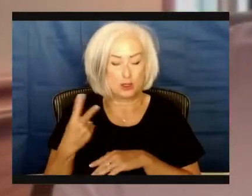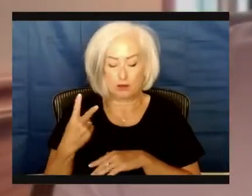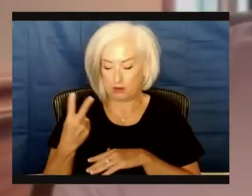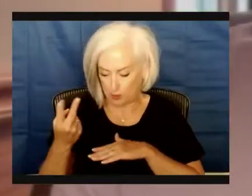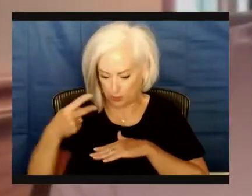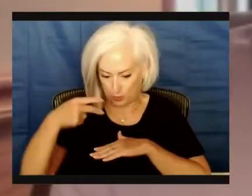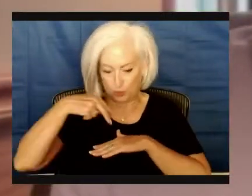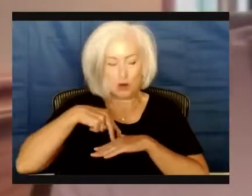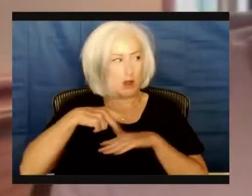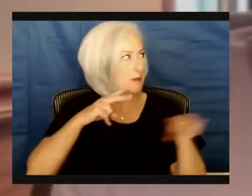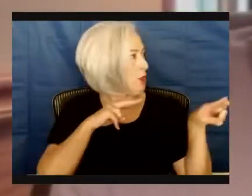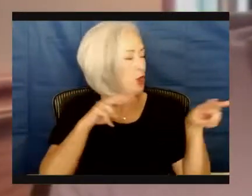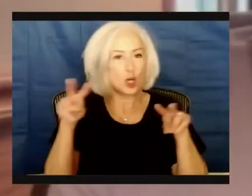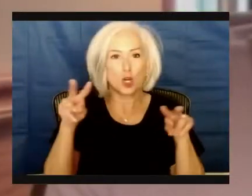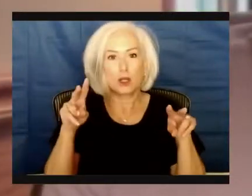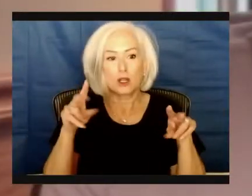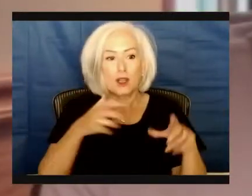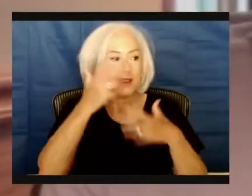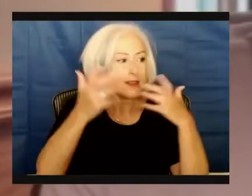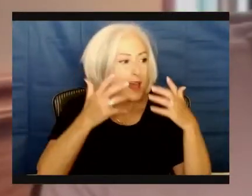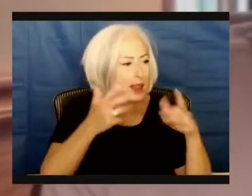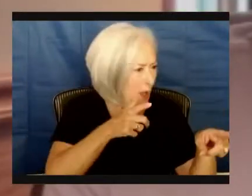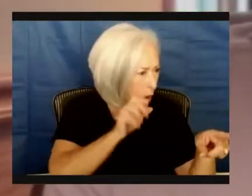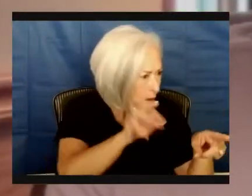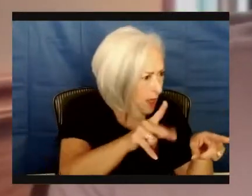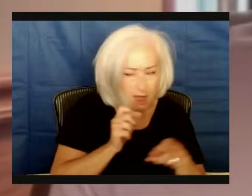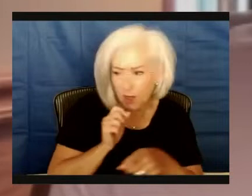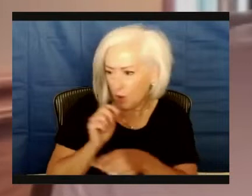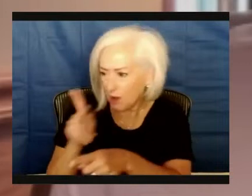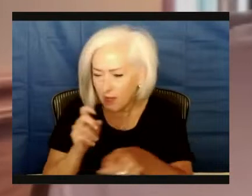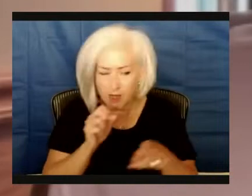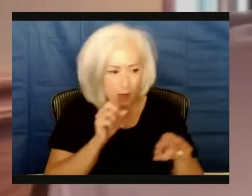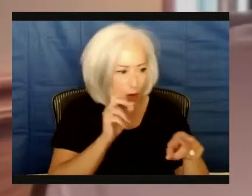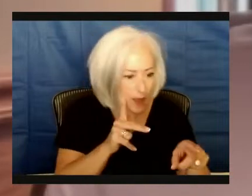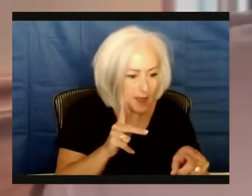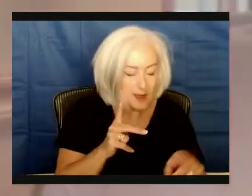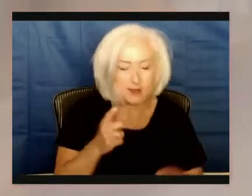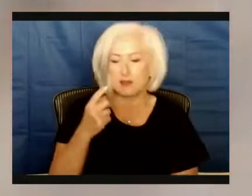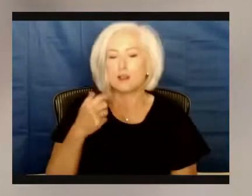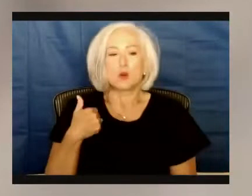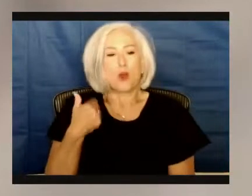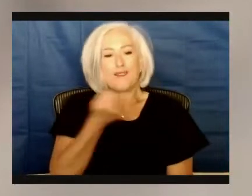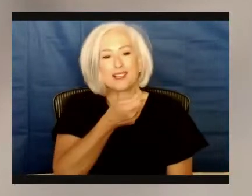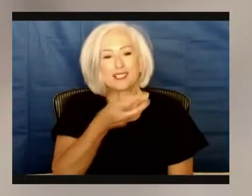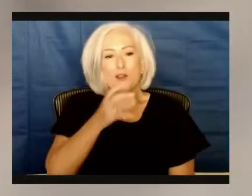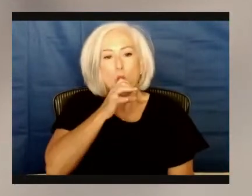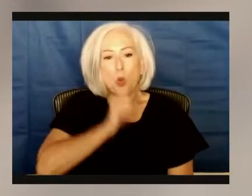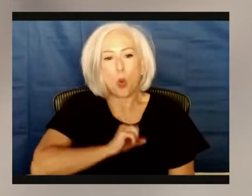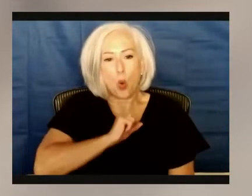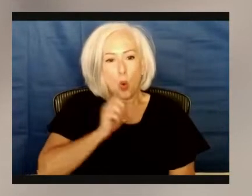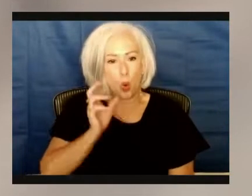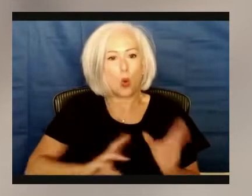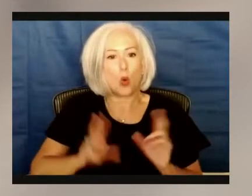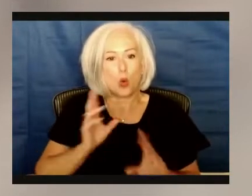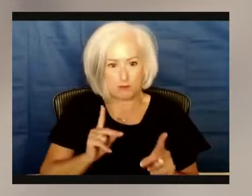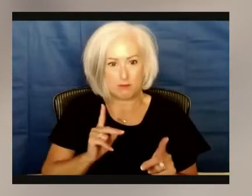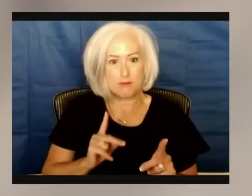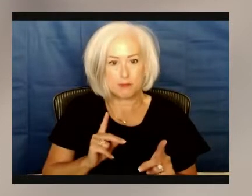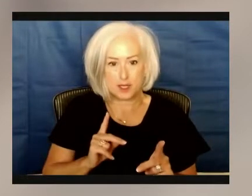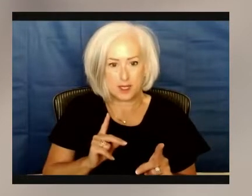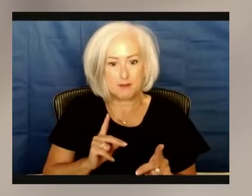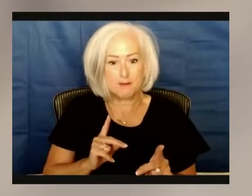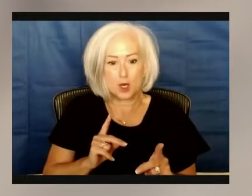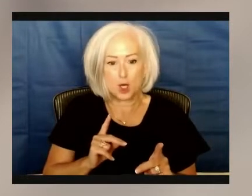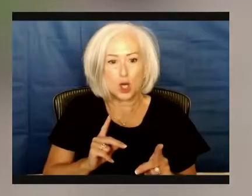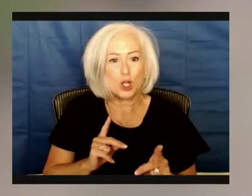calling out to see if everyone was okay. There were quite a few older people on the train who were, facing on a move, or I